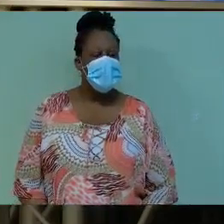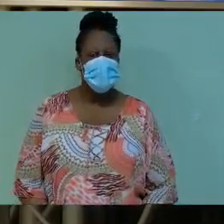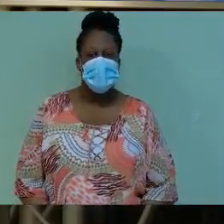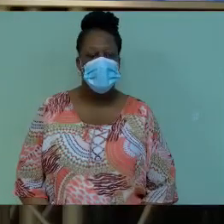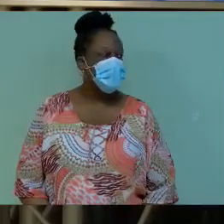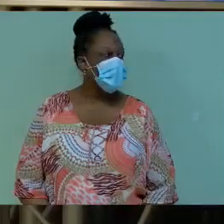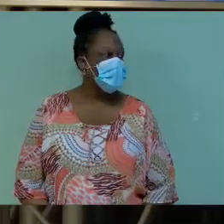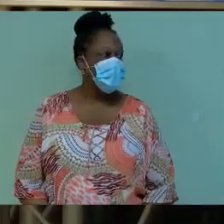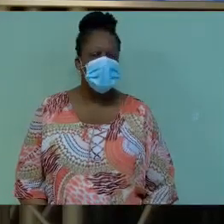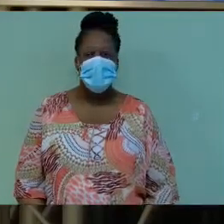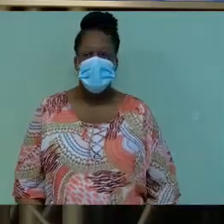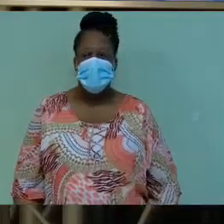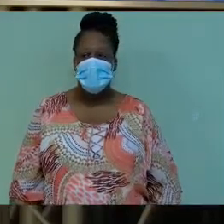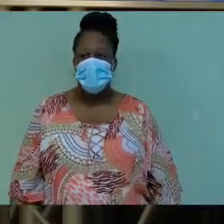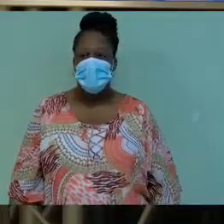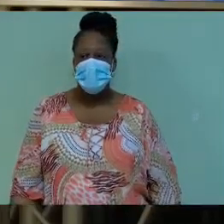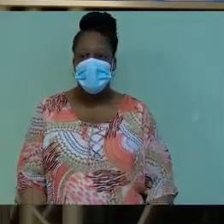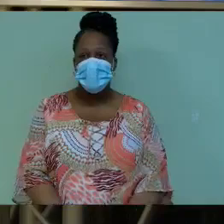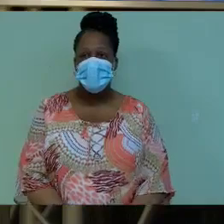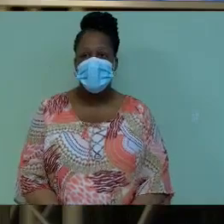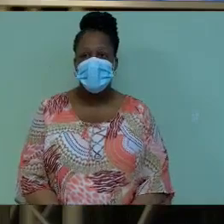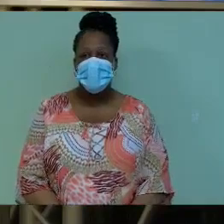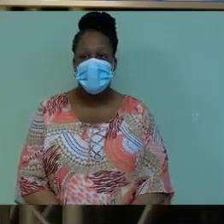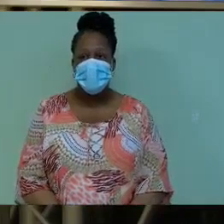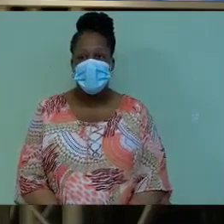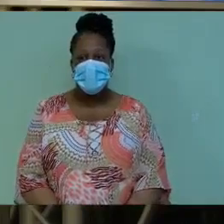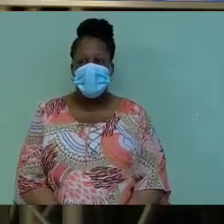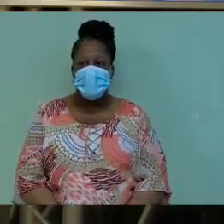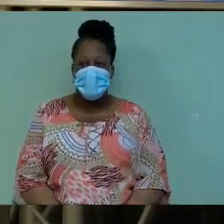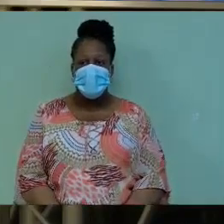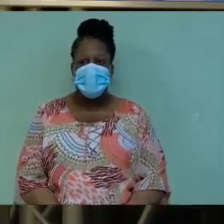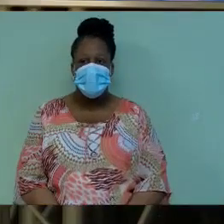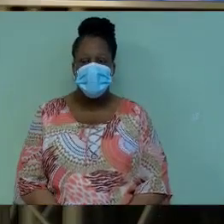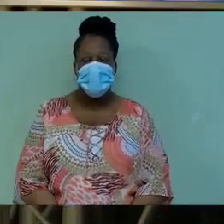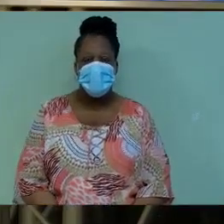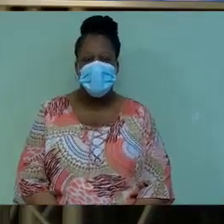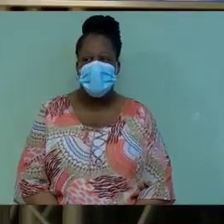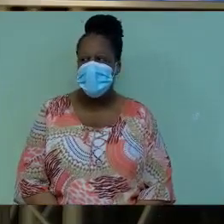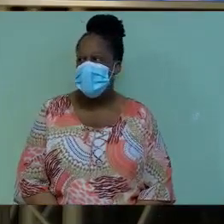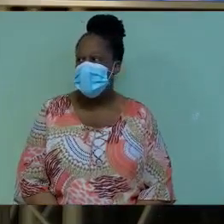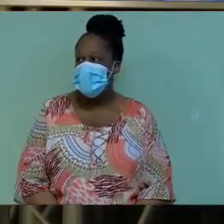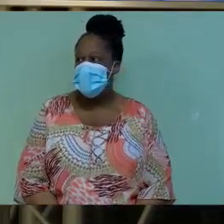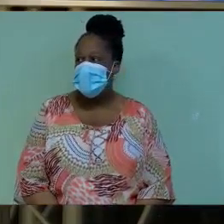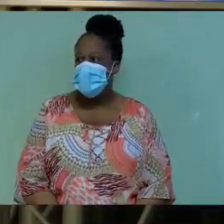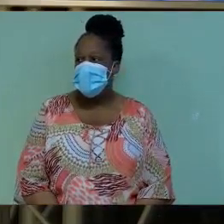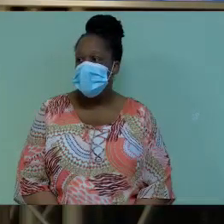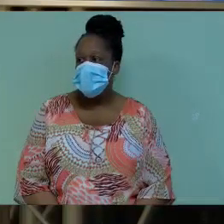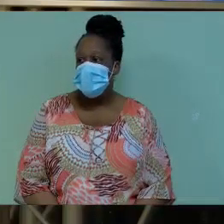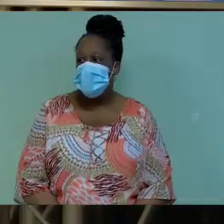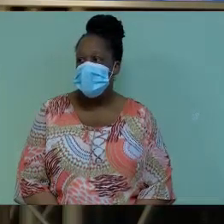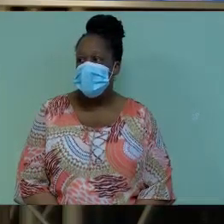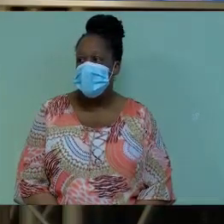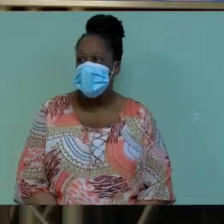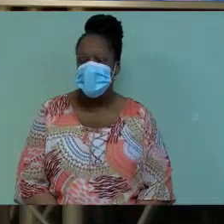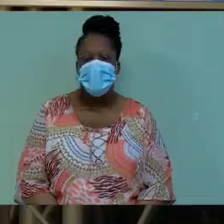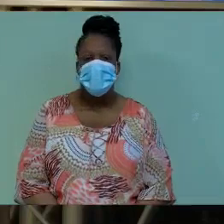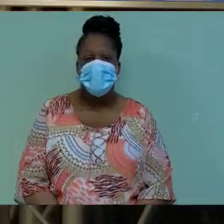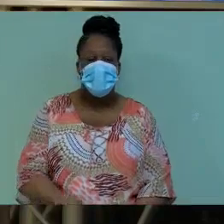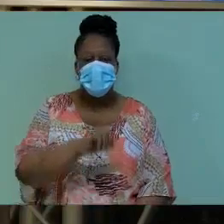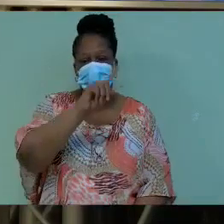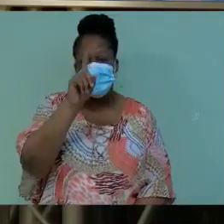for the Medical Chief of Staff, Dr. Cameron Wilkinson. Dr.